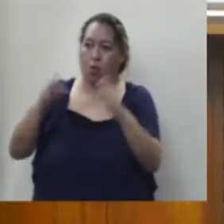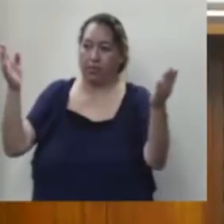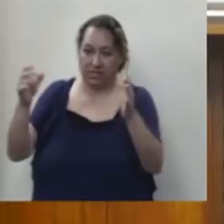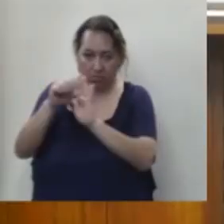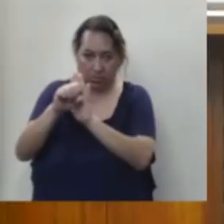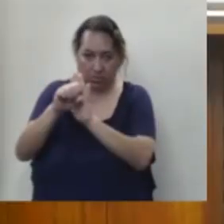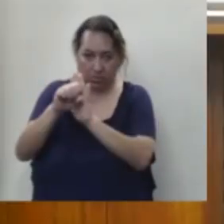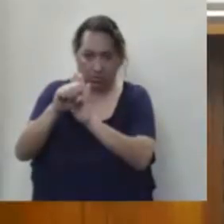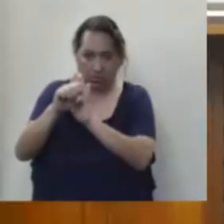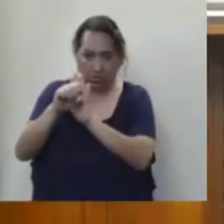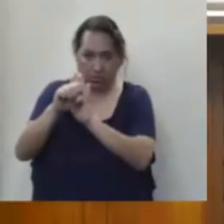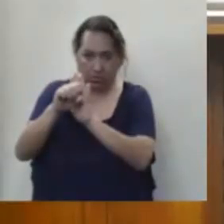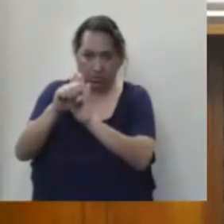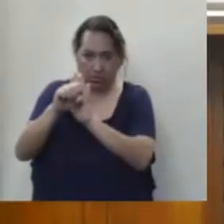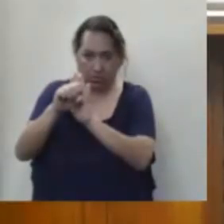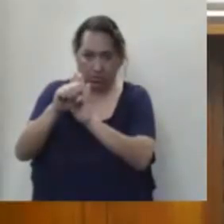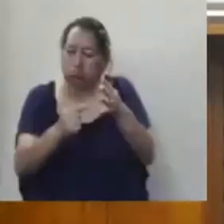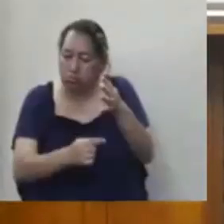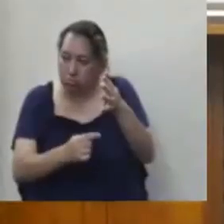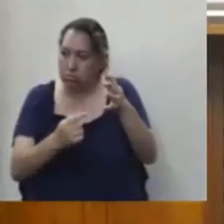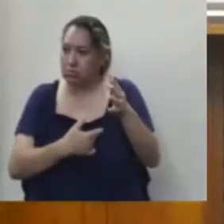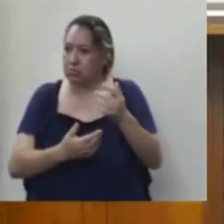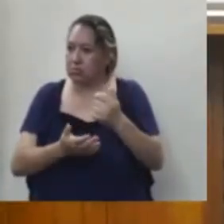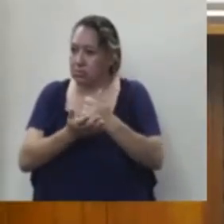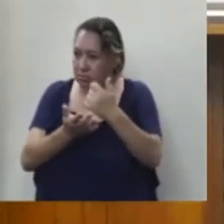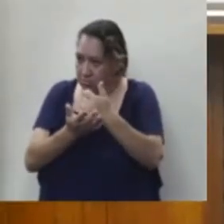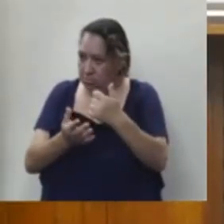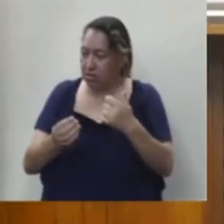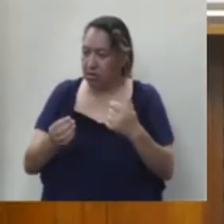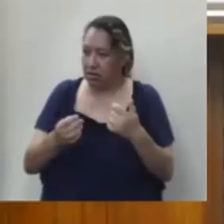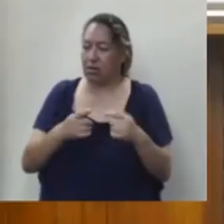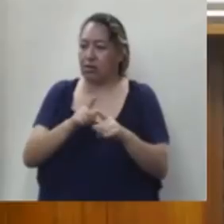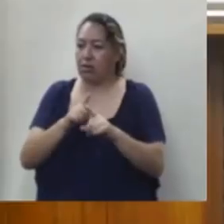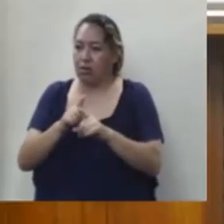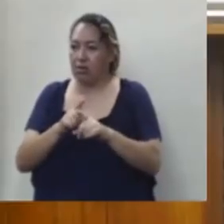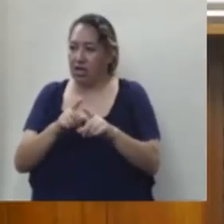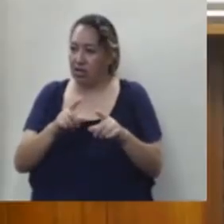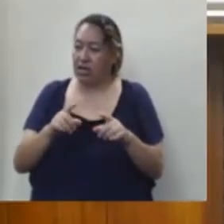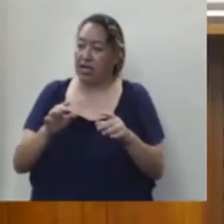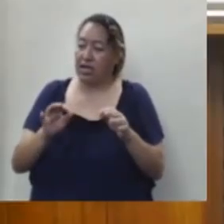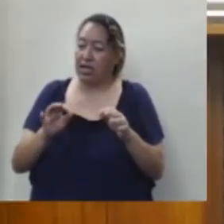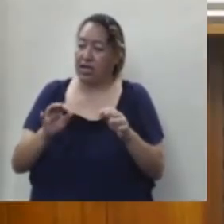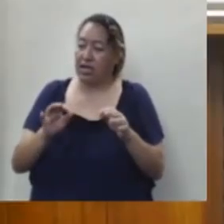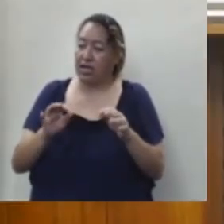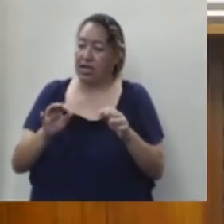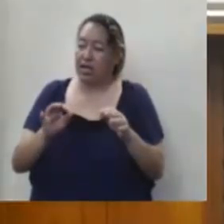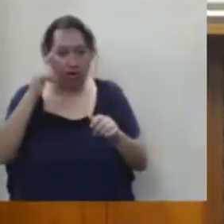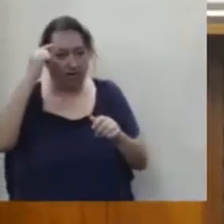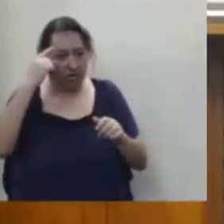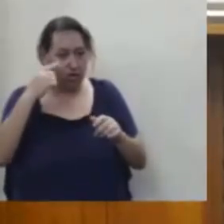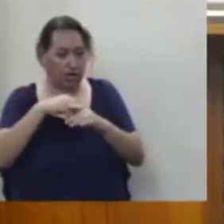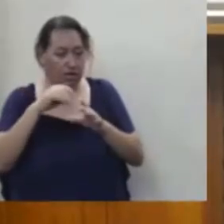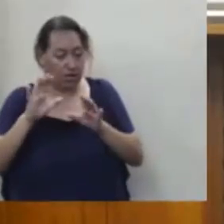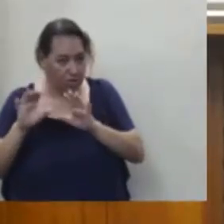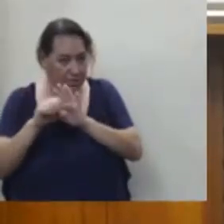guidelines accordingly. And if governors from their various states feel that they cannot open their